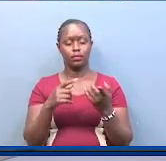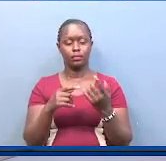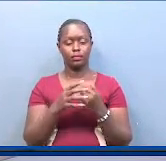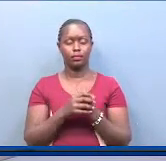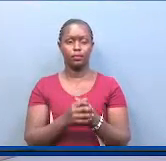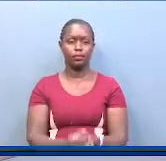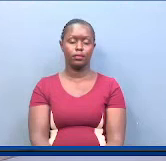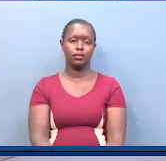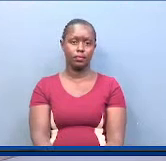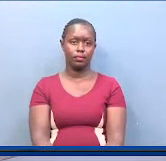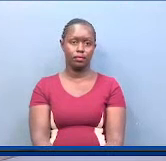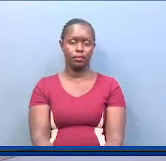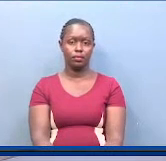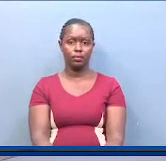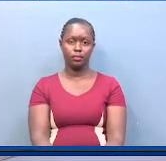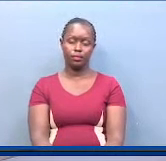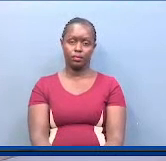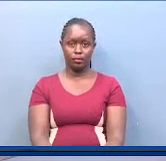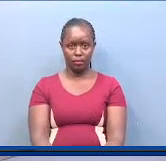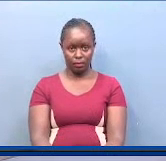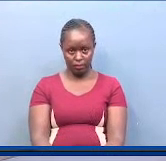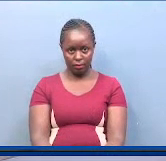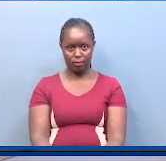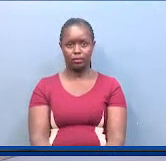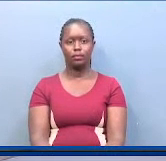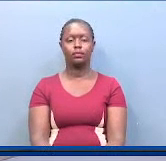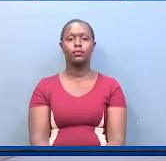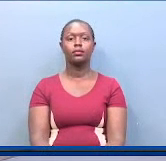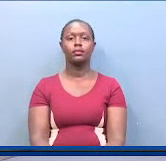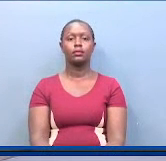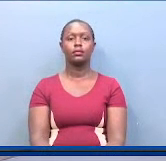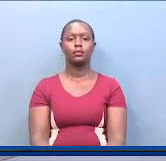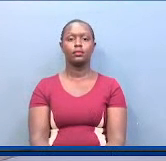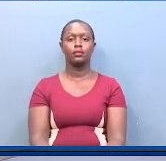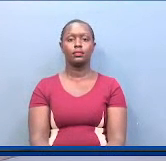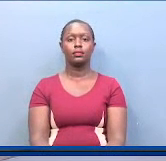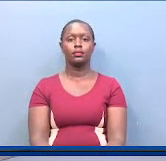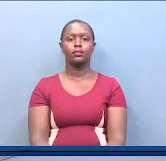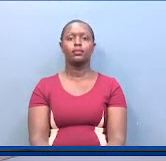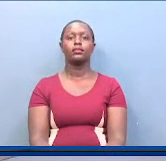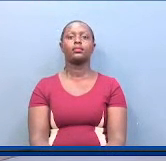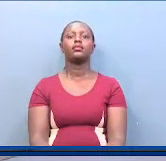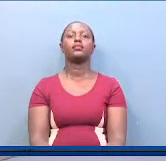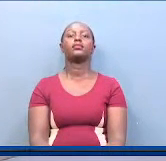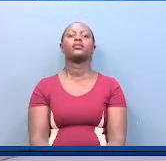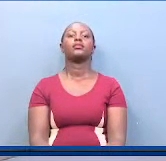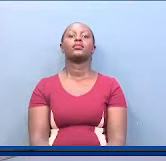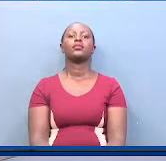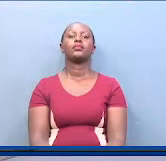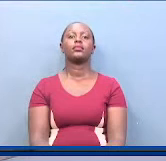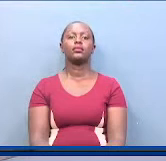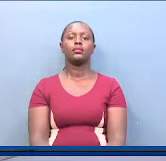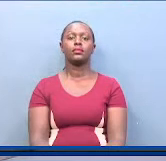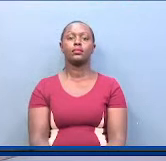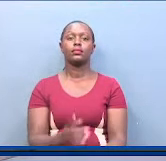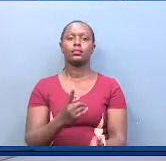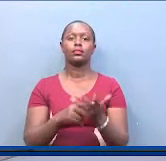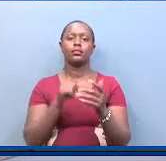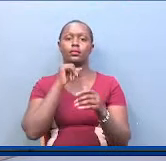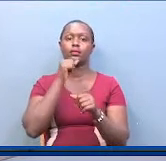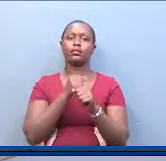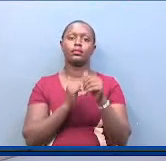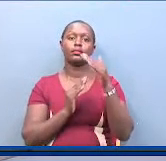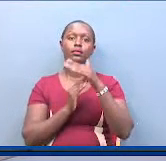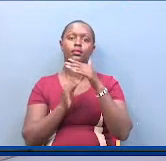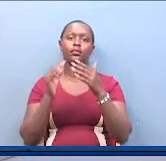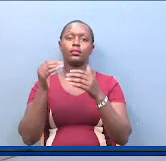Let me quote what the president says. Some are saying that we have done this and that while being on top of vehicles. Work is not done on top of cars, but